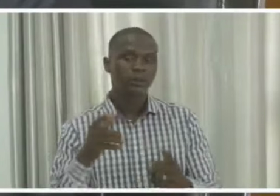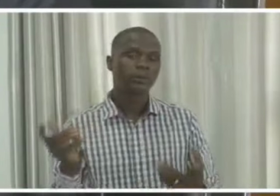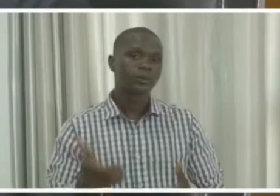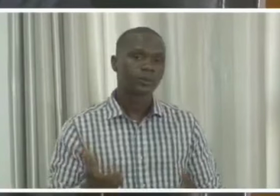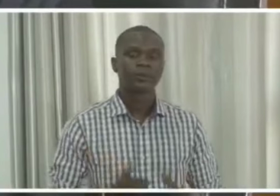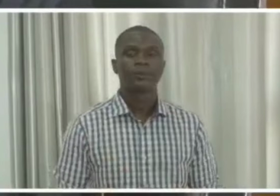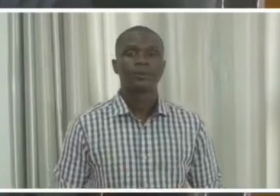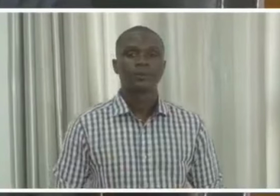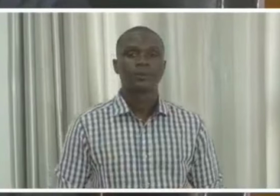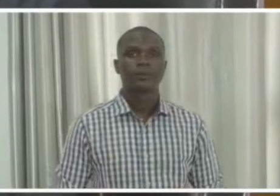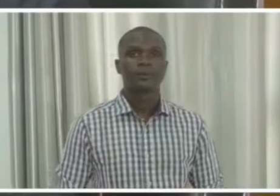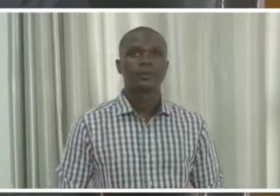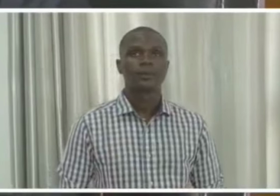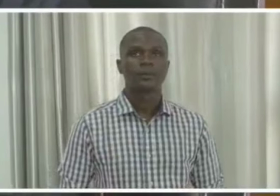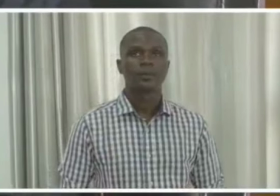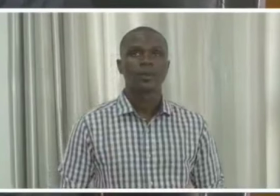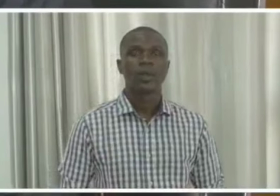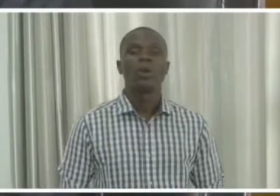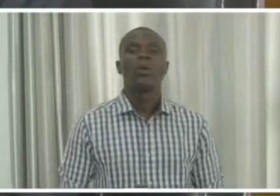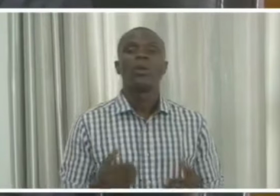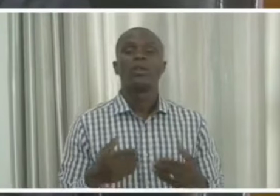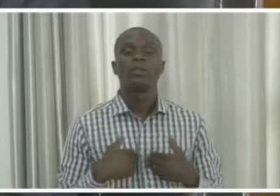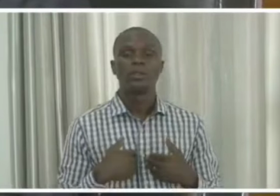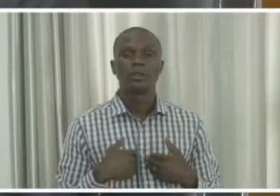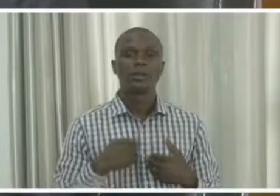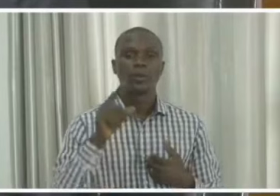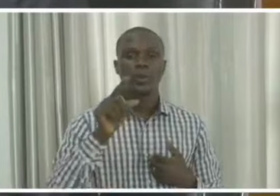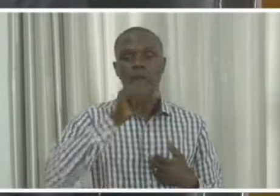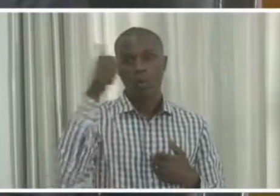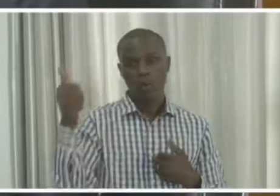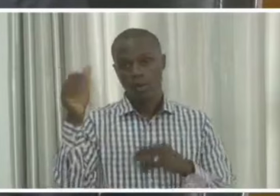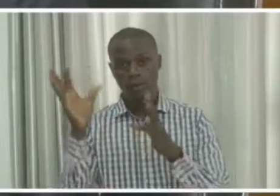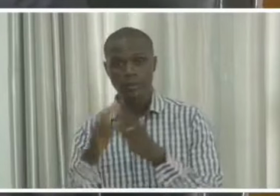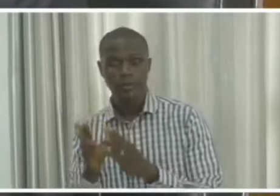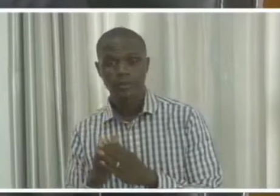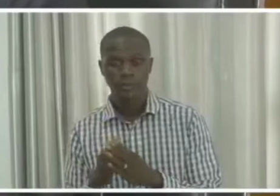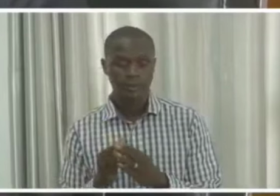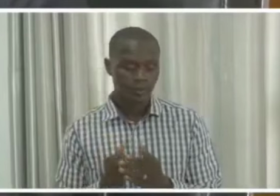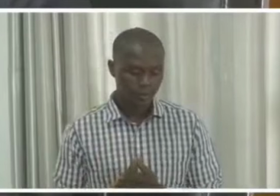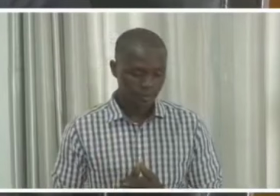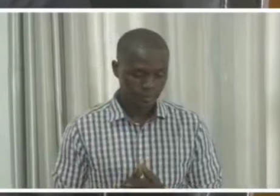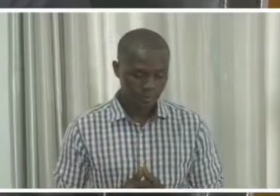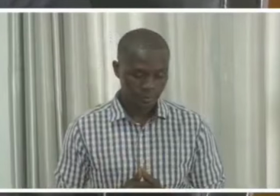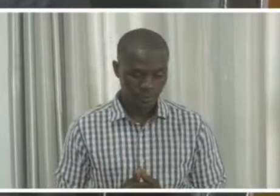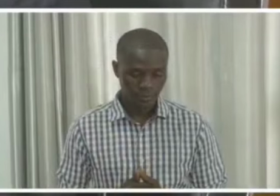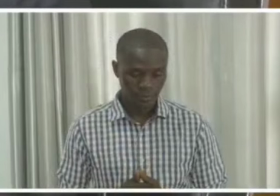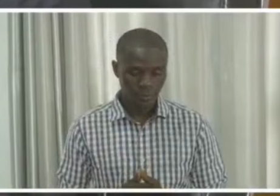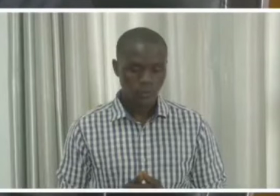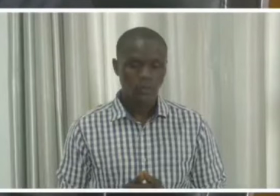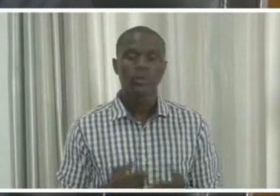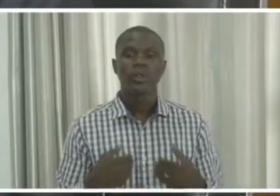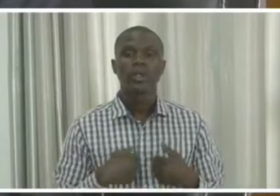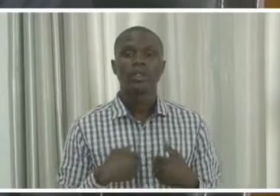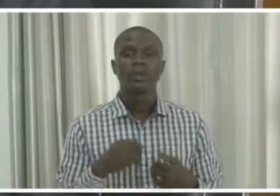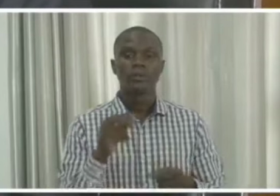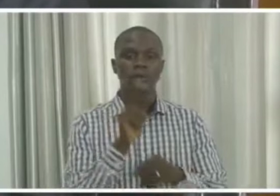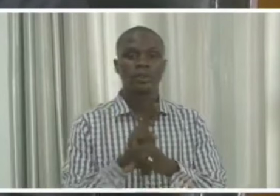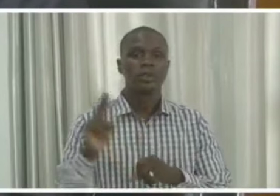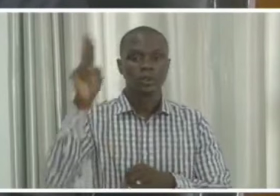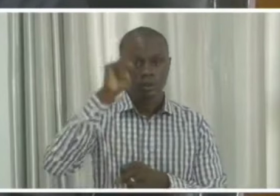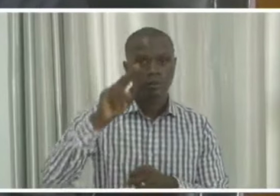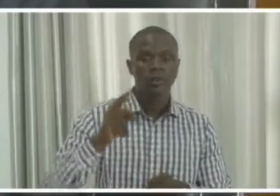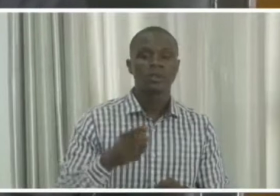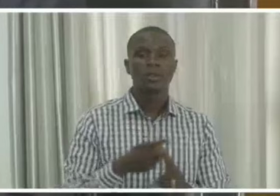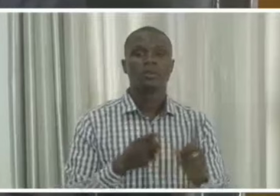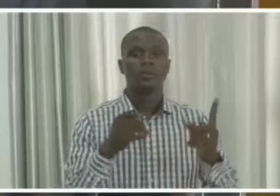we will get a side event where the University of Cambridge they